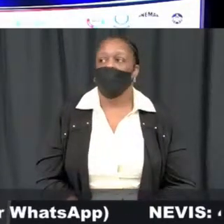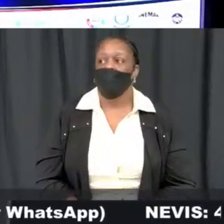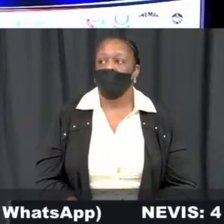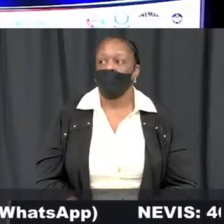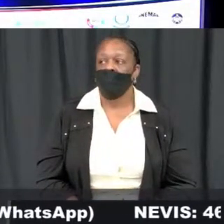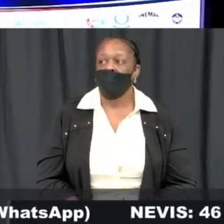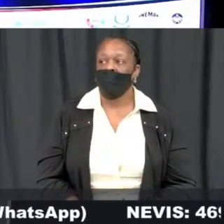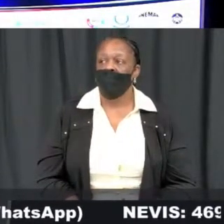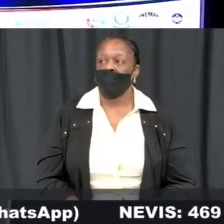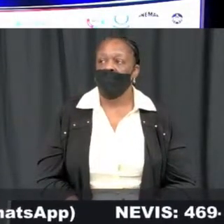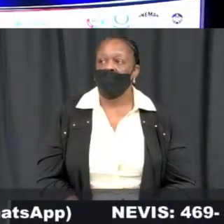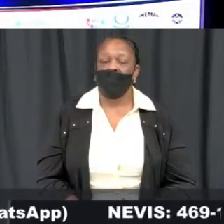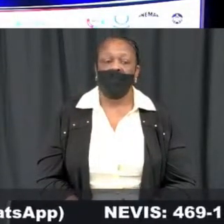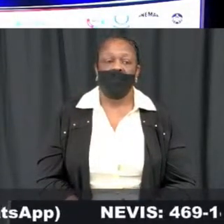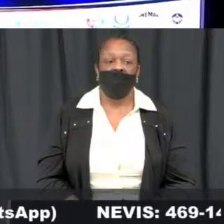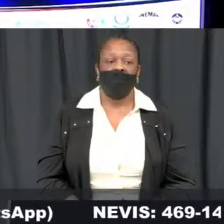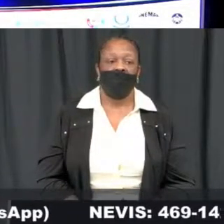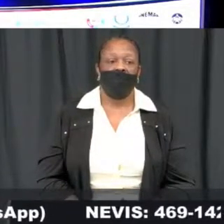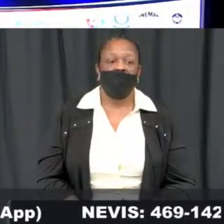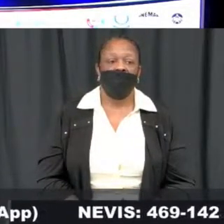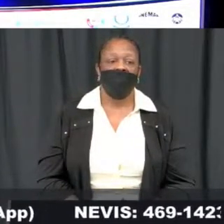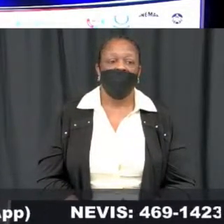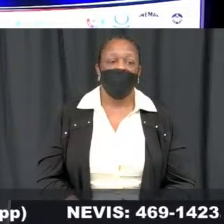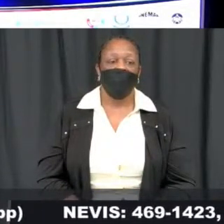process works. Thank you.